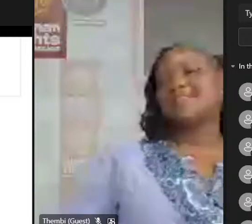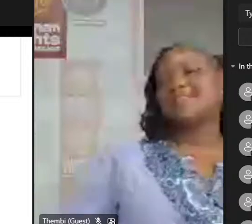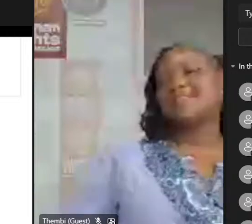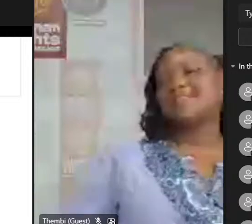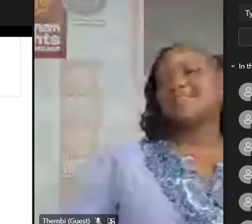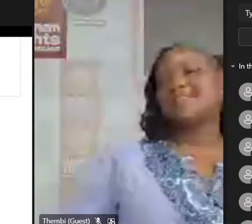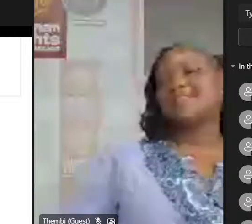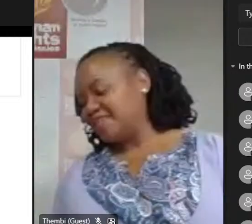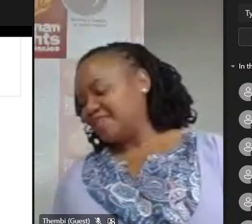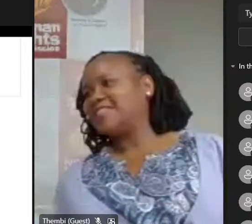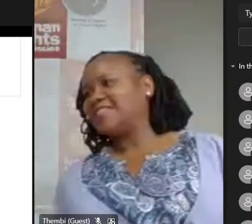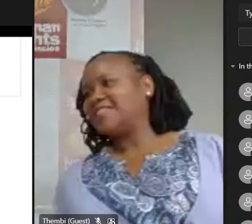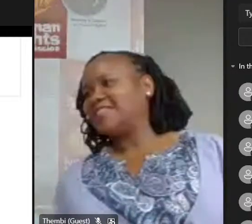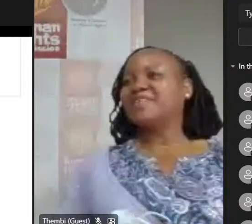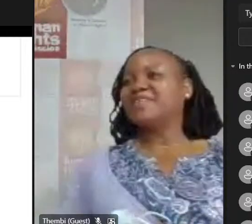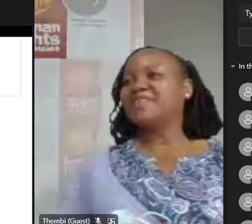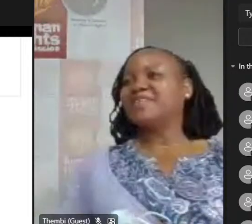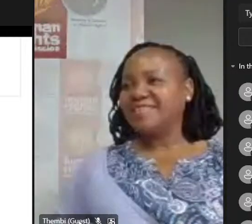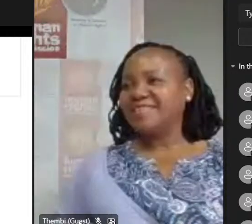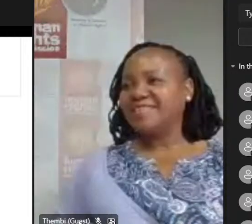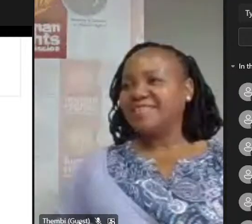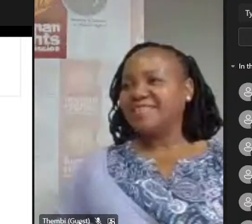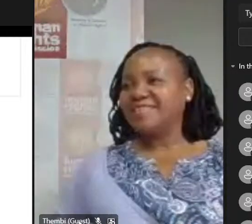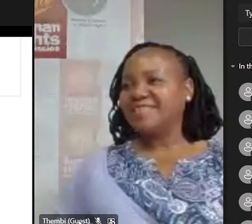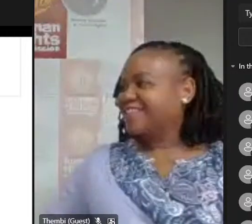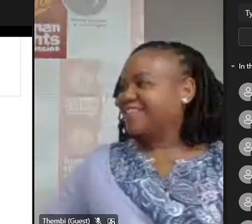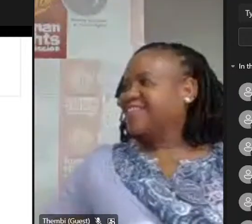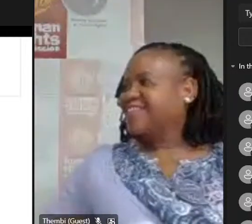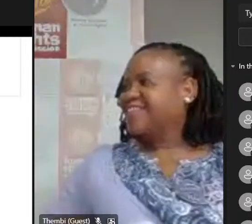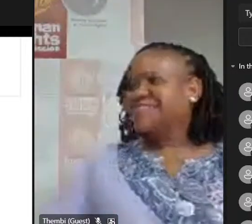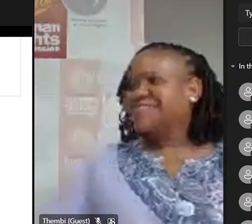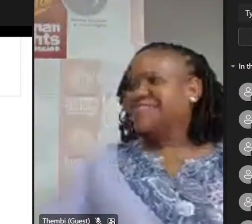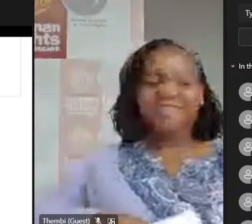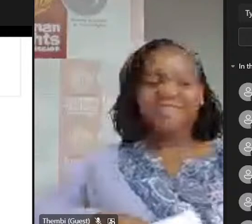These are issues that are very dear to me as well.